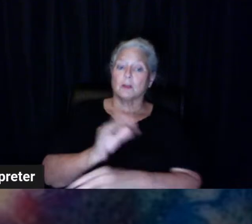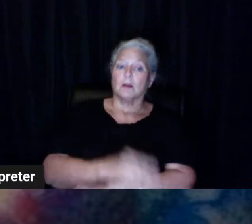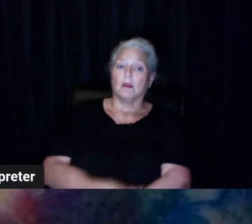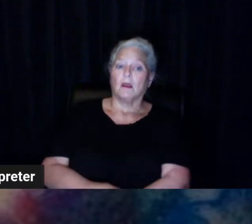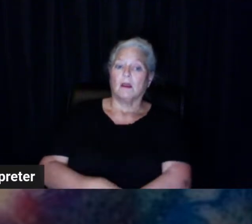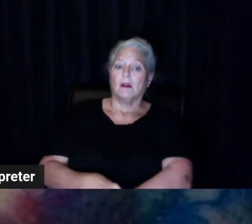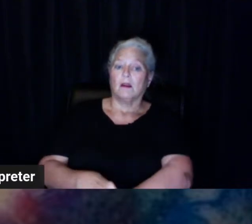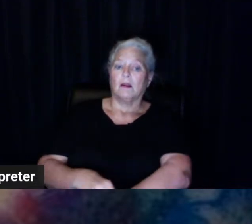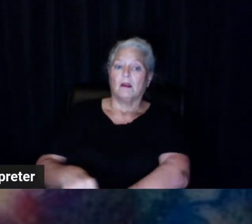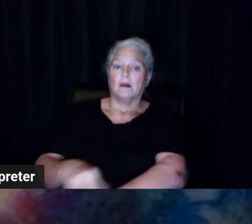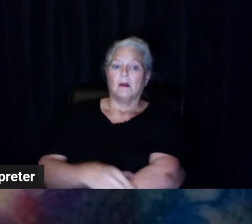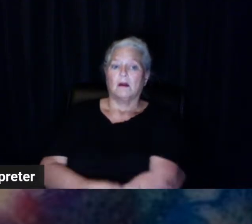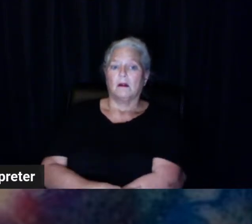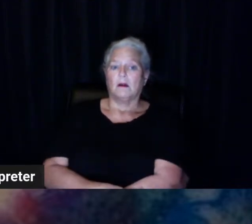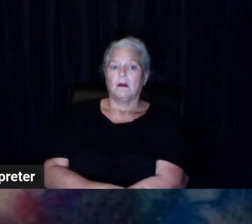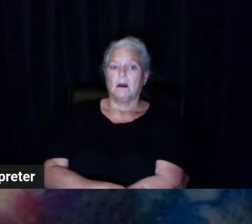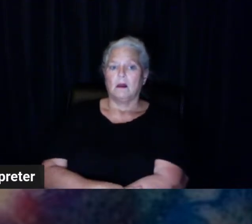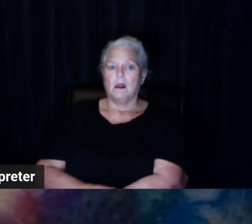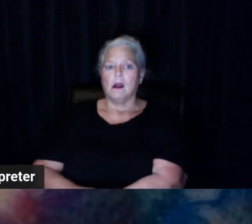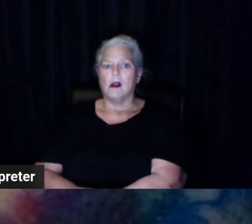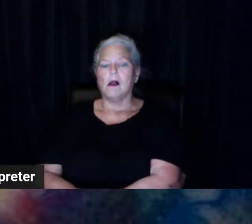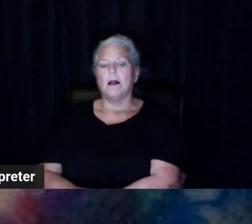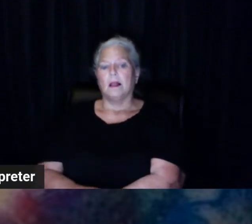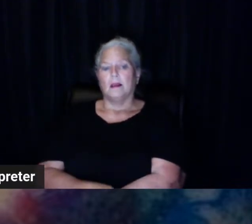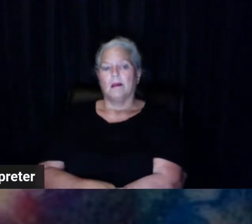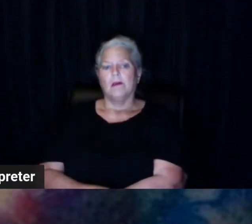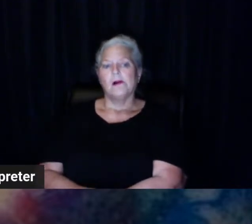that sound like fun?